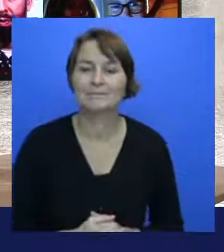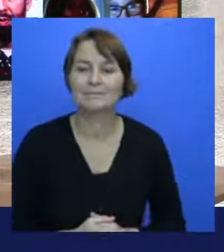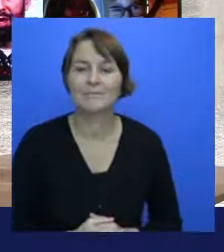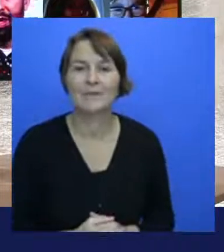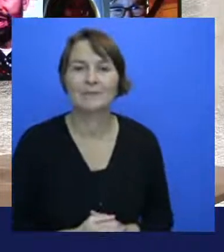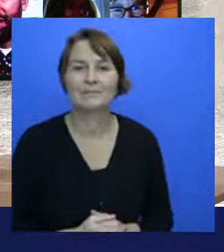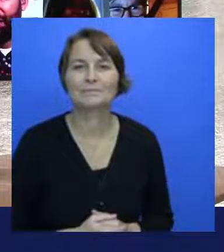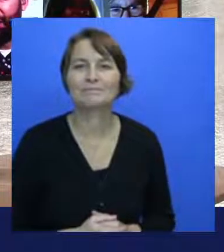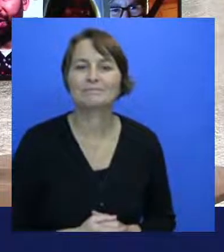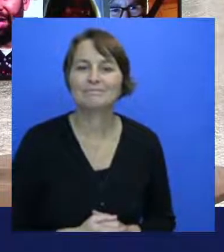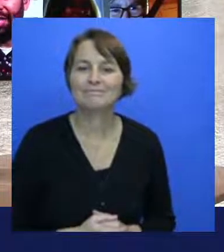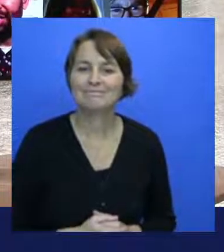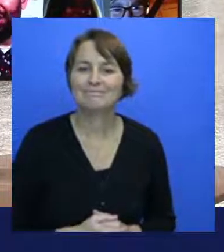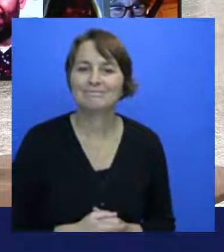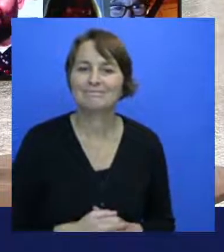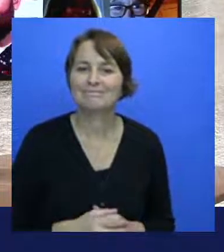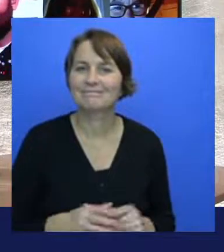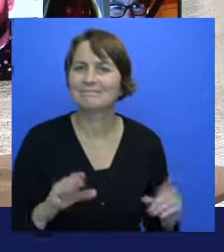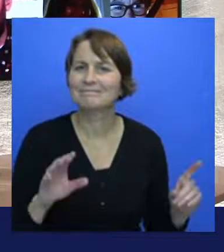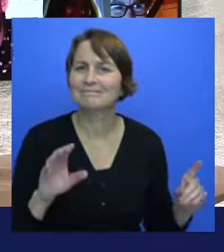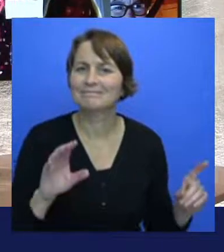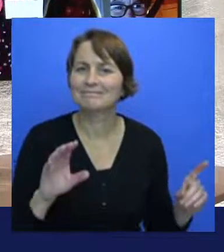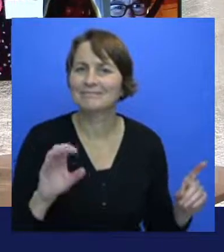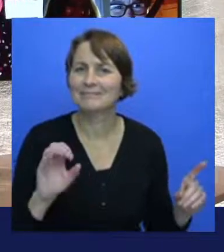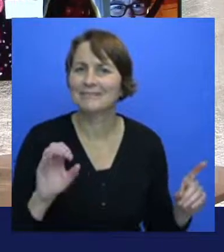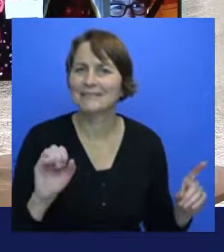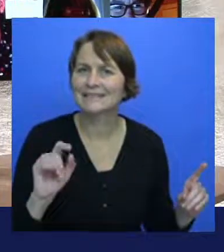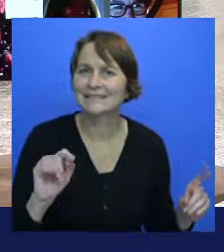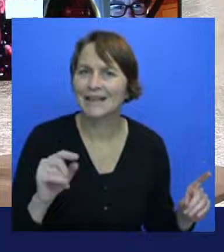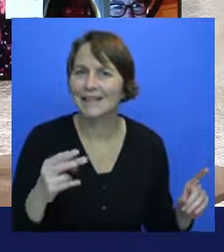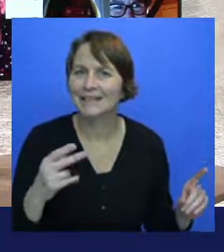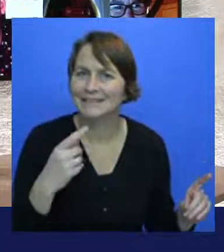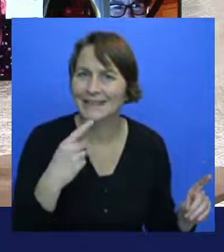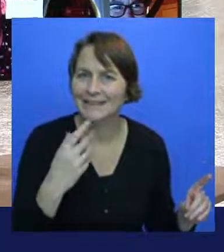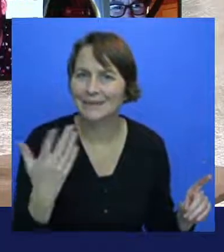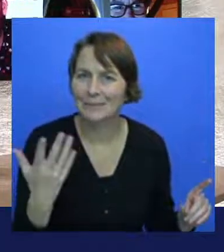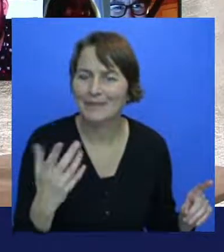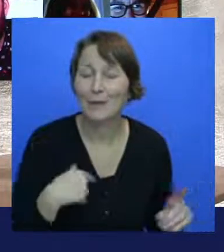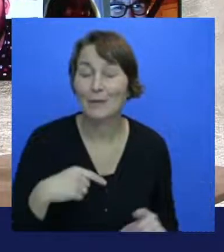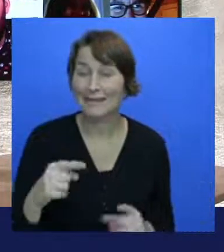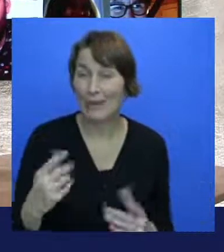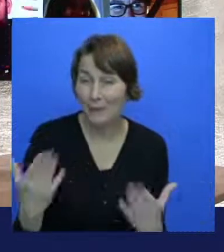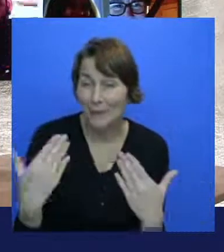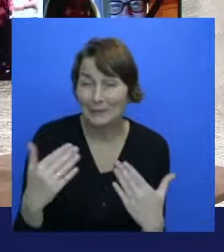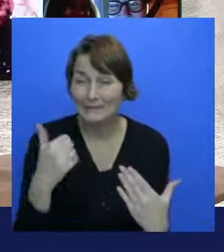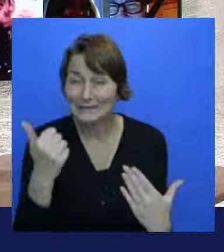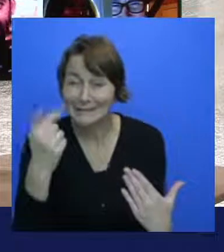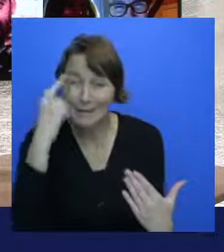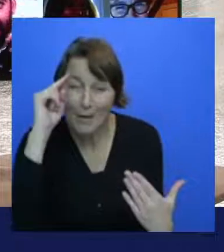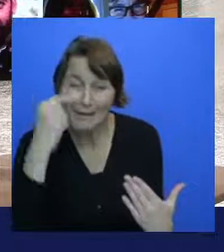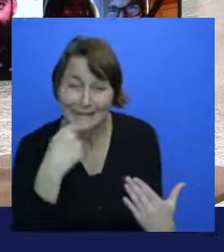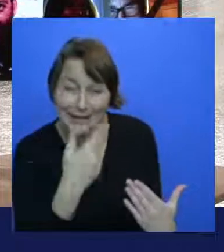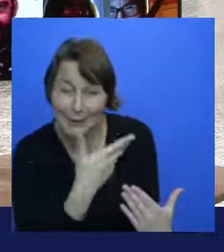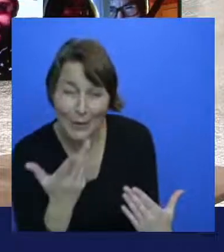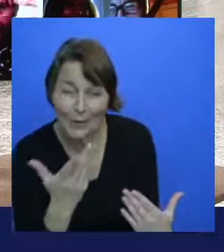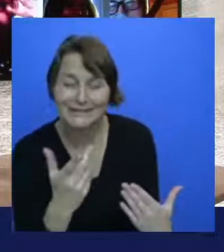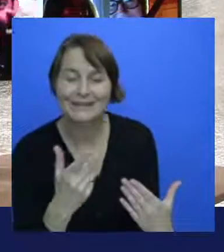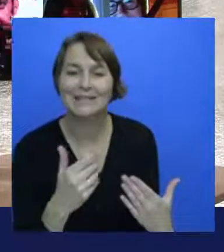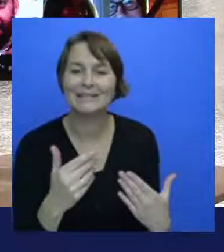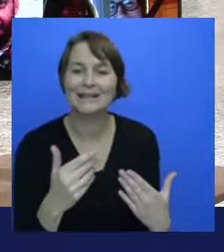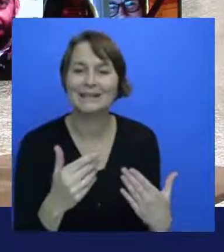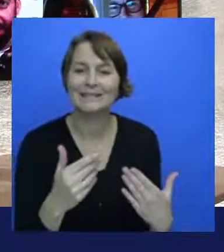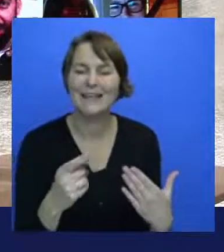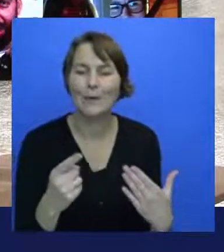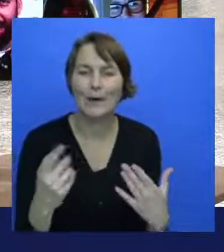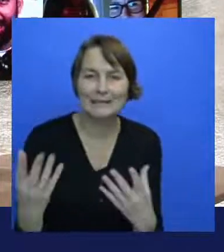Veronica. No, you had a so, and I was like, oh man, she's going to say something so smart, and I wanted to like rain down the